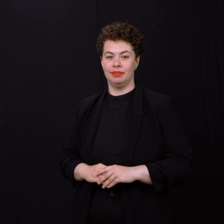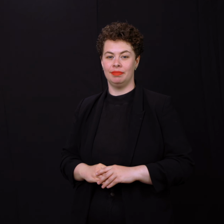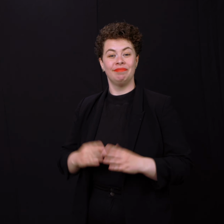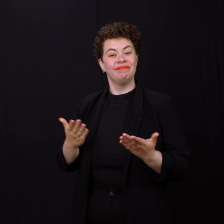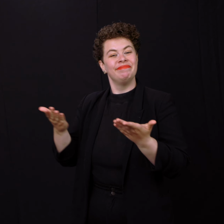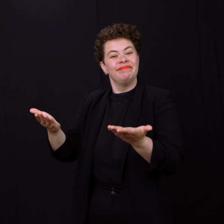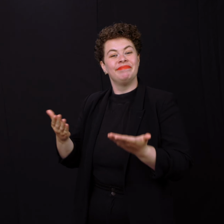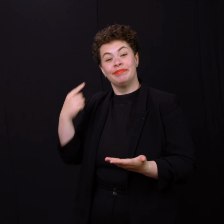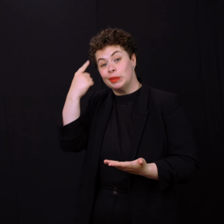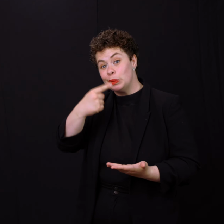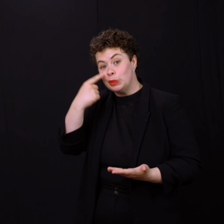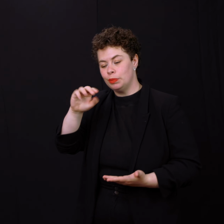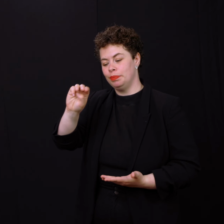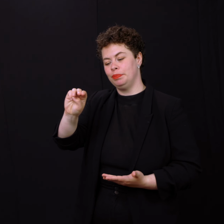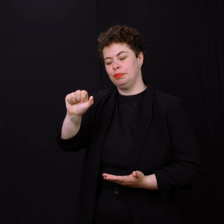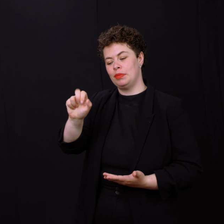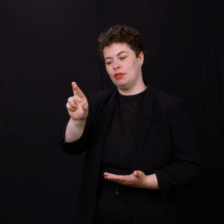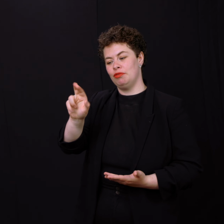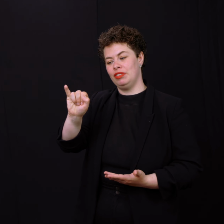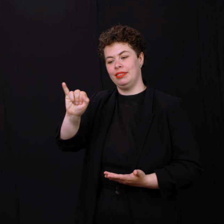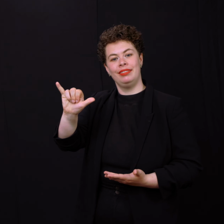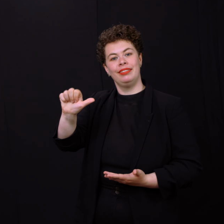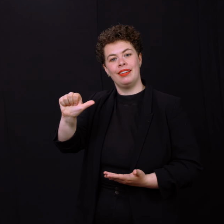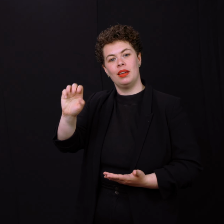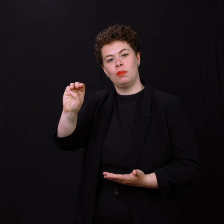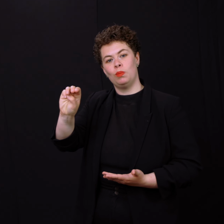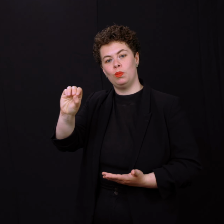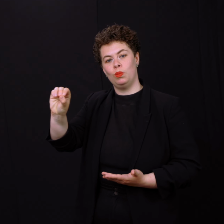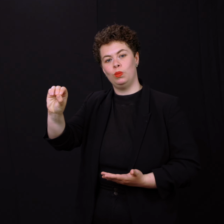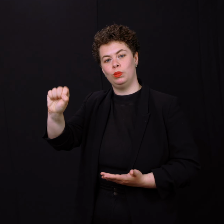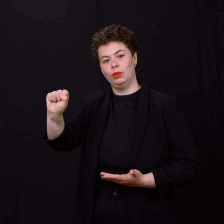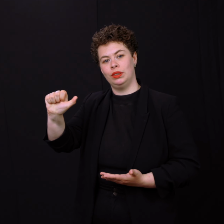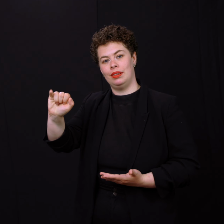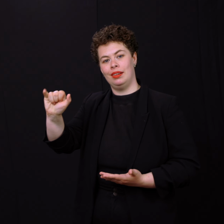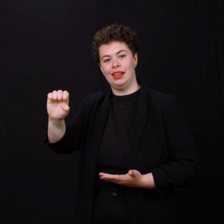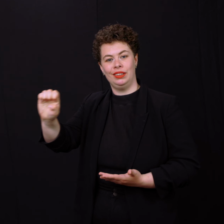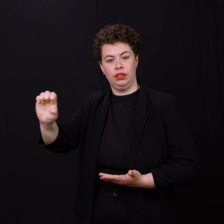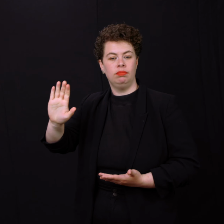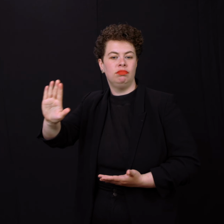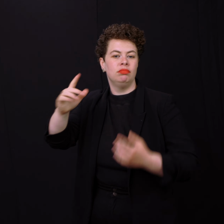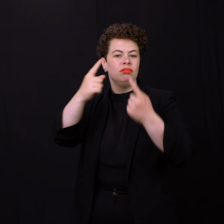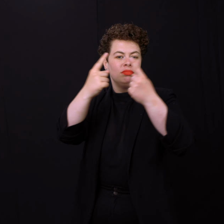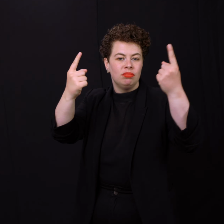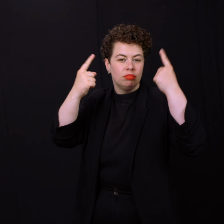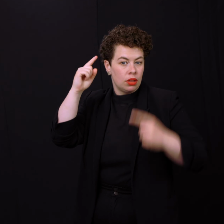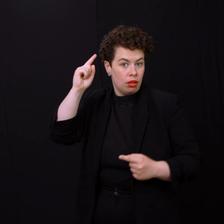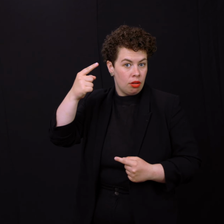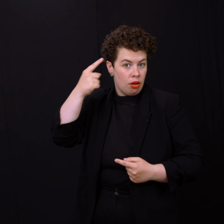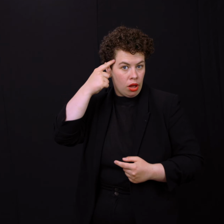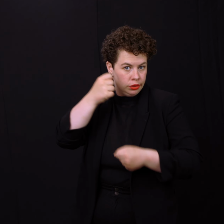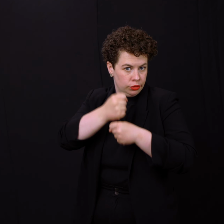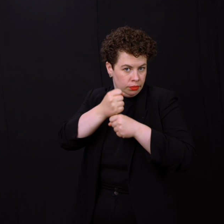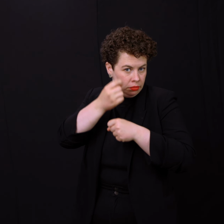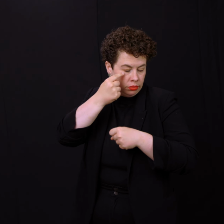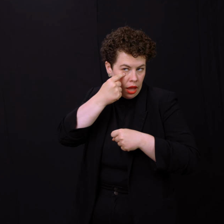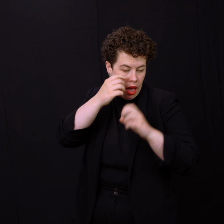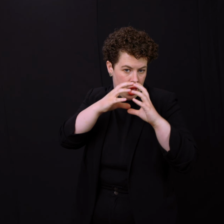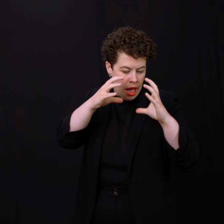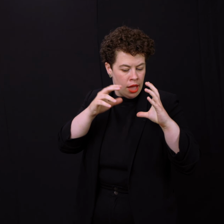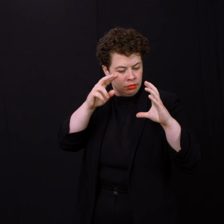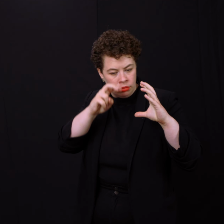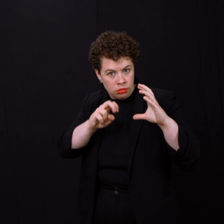I'd like to welcome Professor Mariya Moosajee, Professor of Molecular Ophthalmology at University College London and consultant